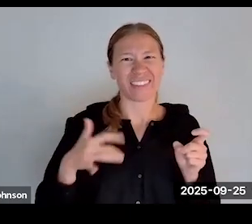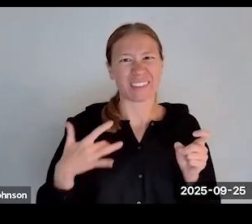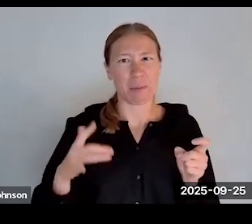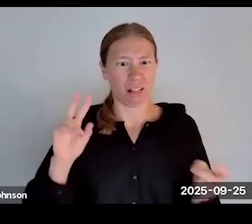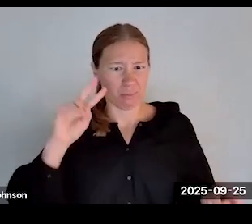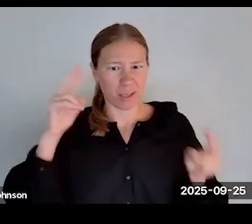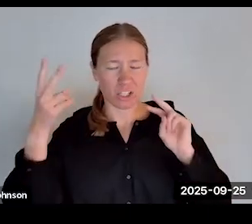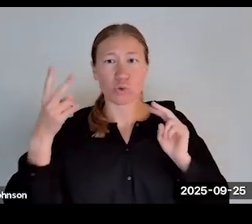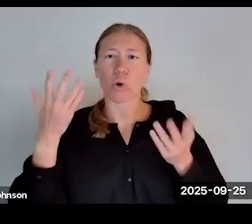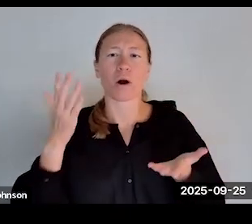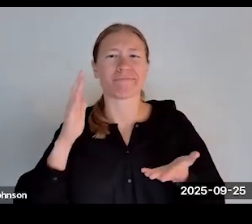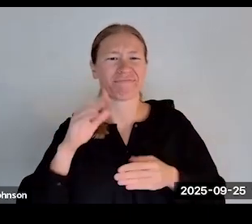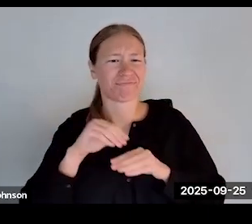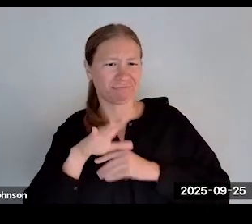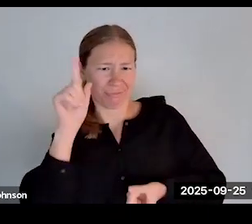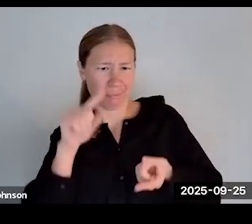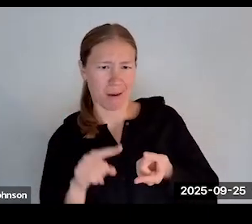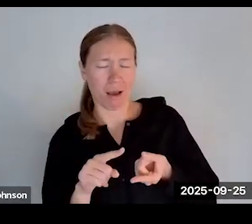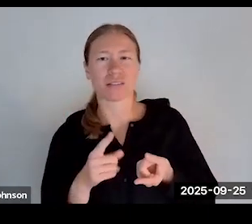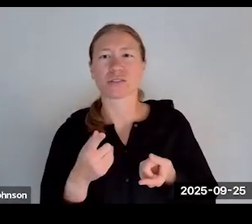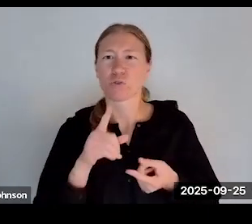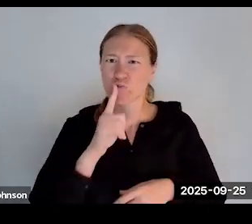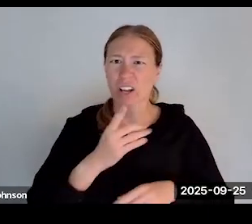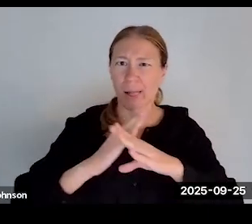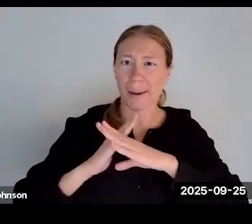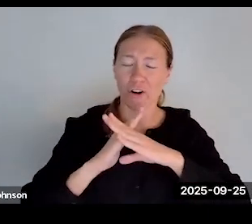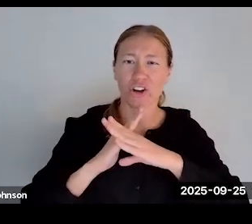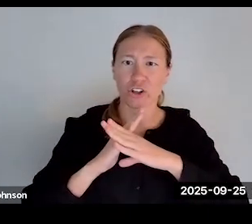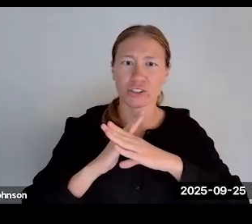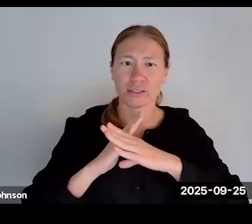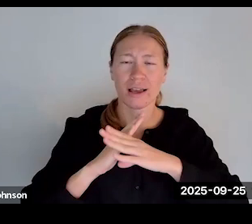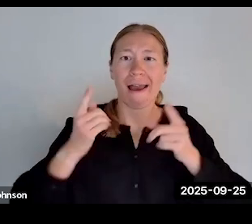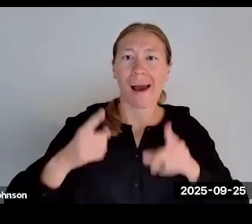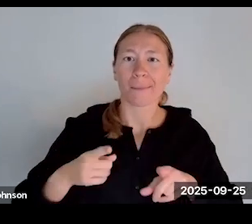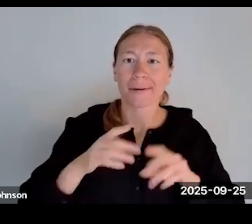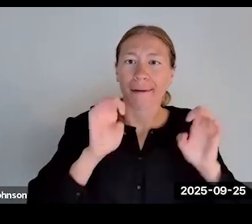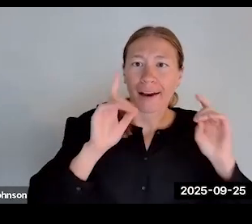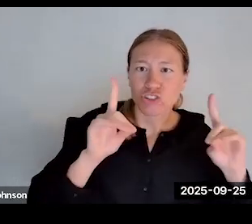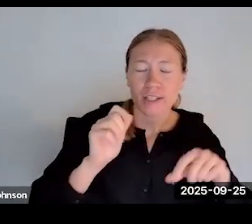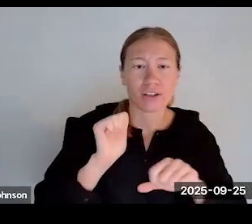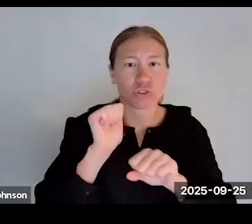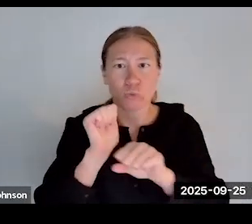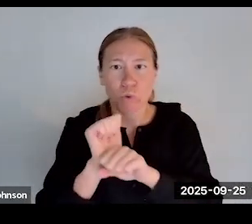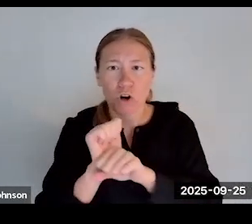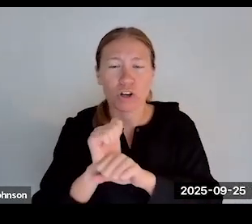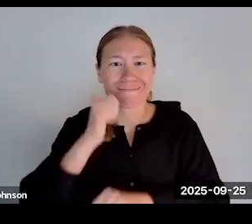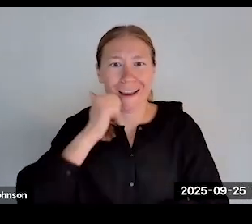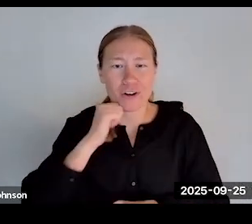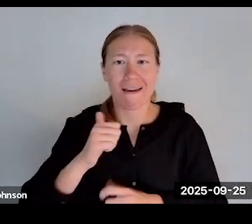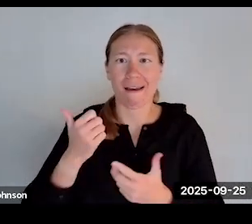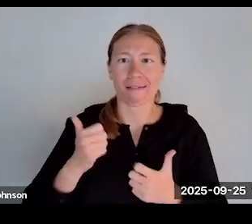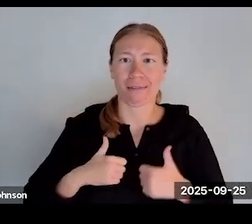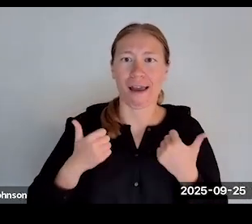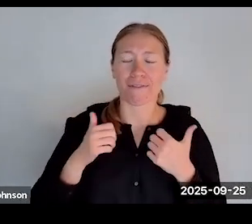misunderstood or minimized, which means the real barriers it creates in education, work, and daily life can go